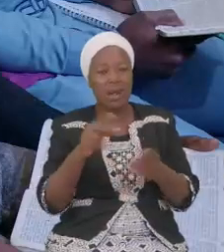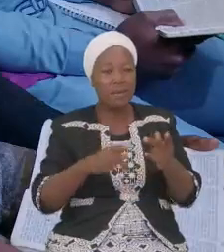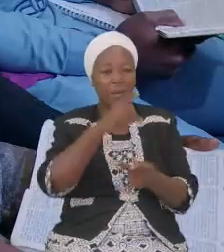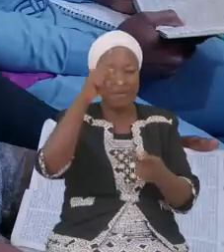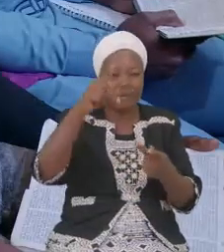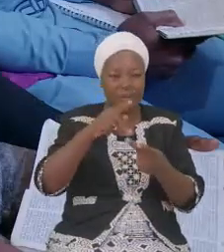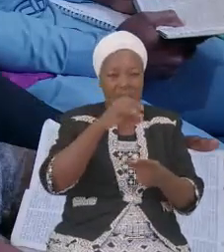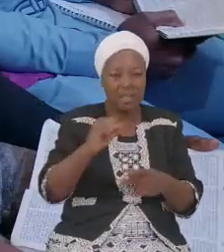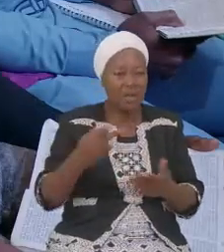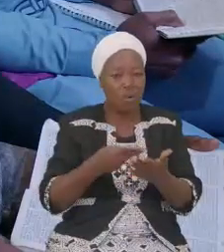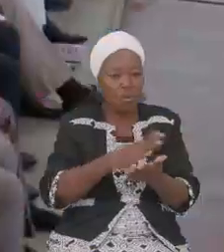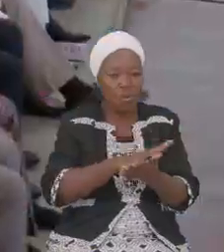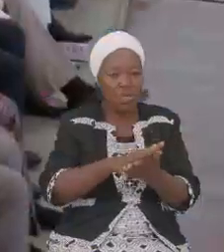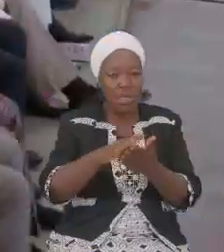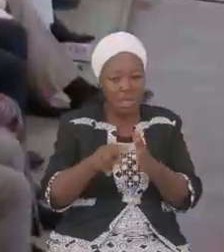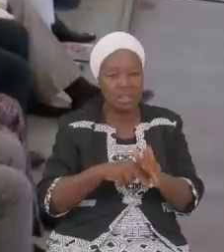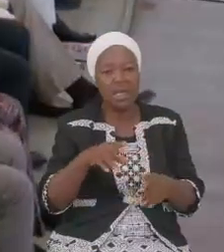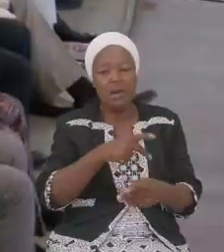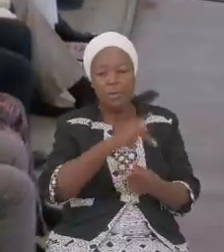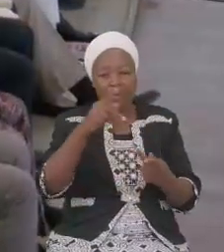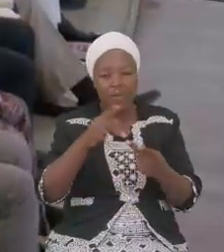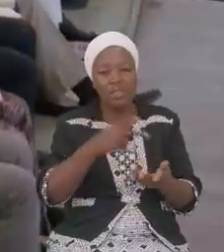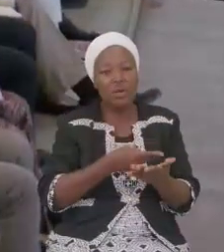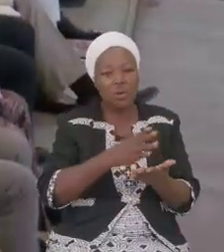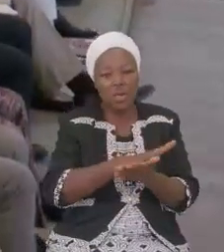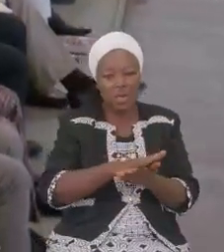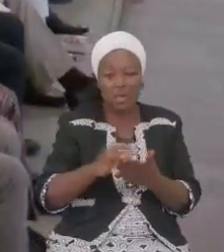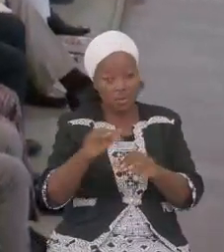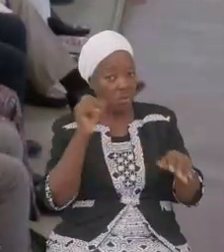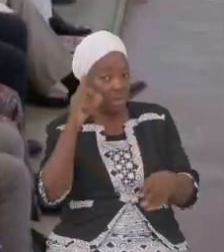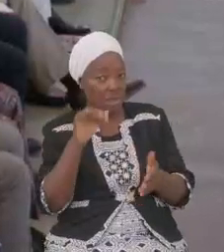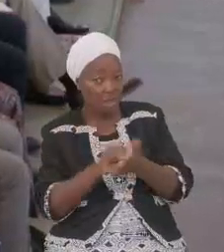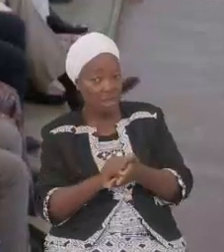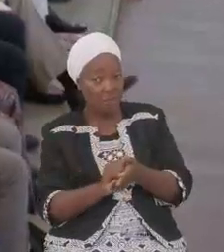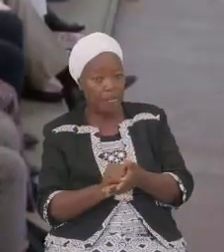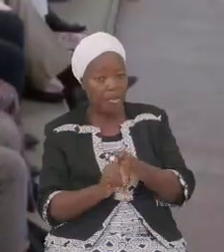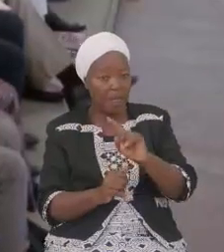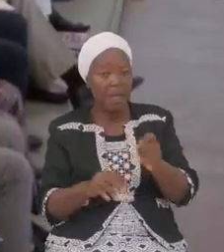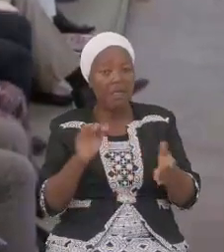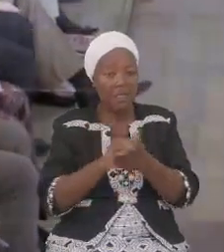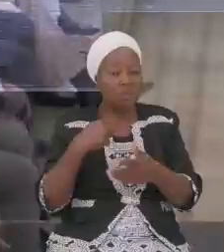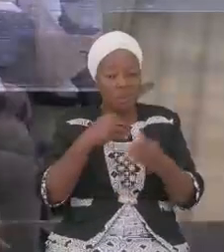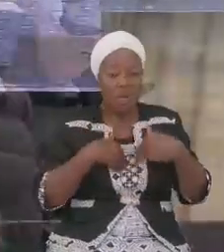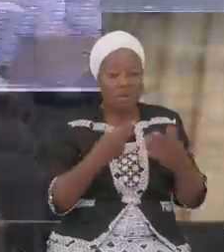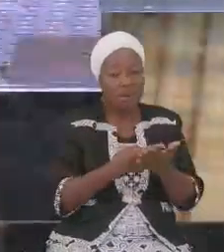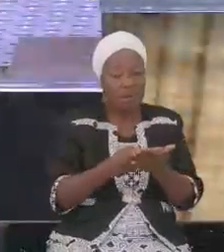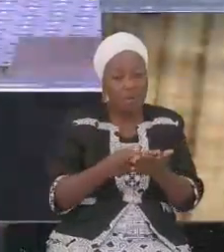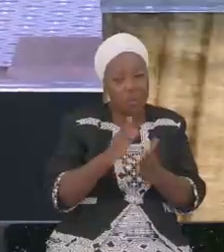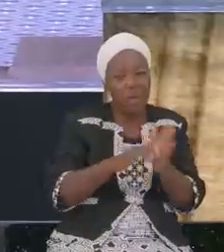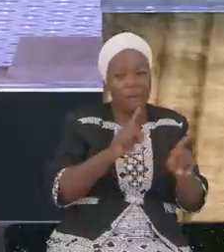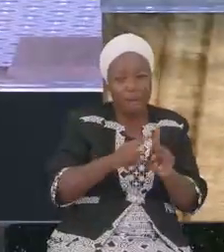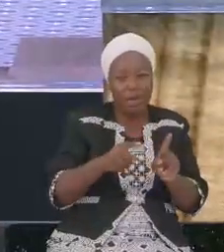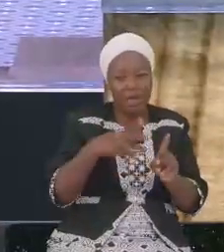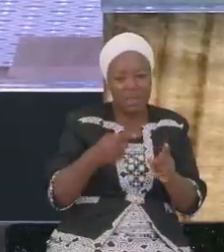perfecting holiness. Perfecting holiness. Do you understand that? We have the holiness, but the holiness